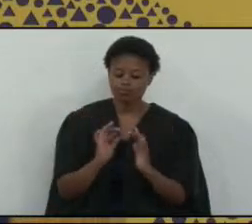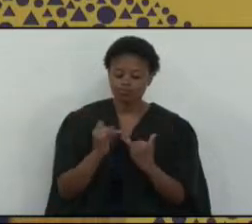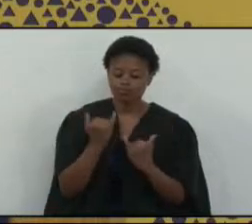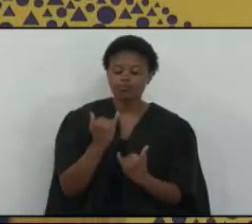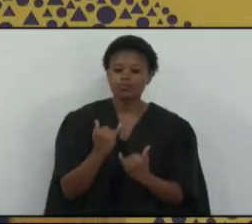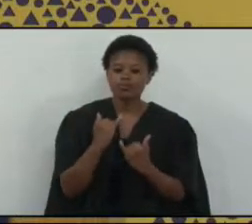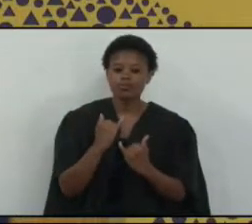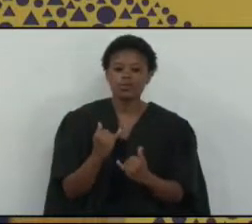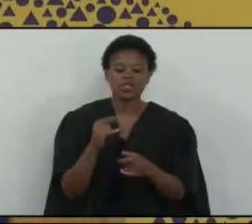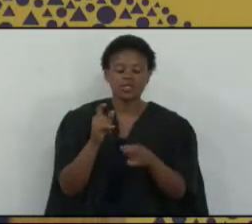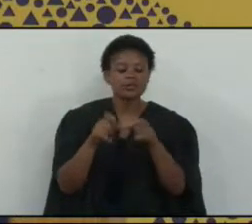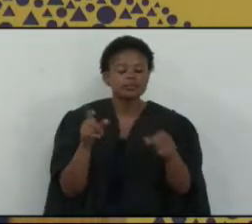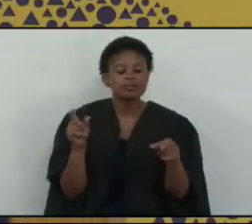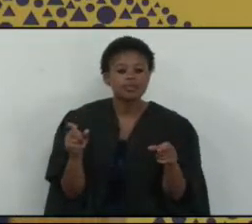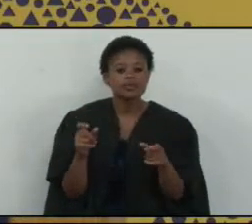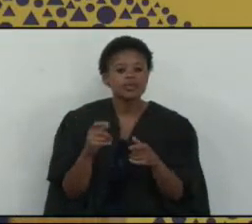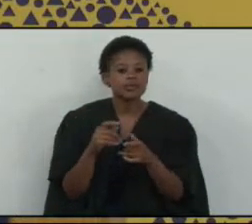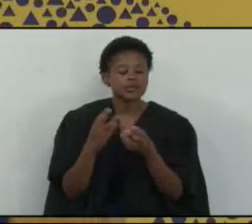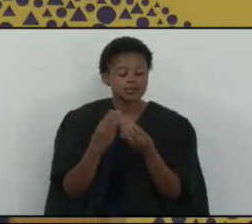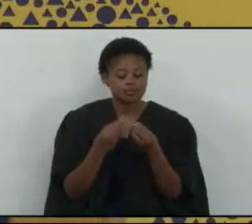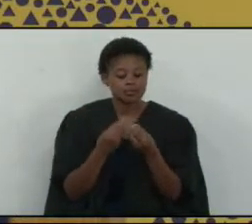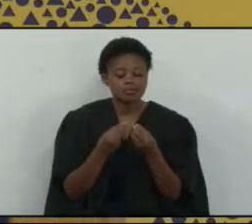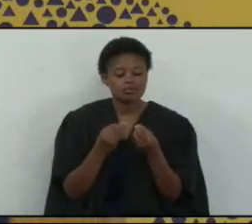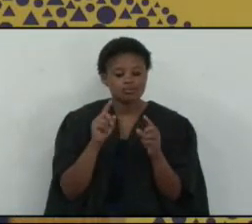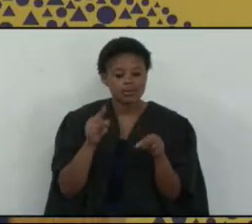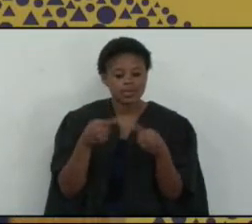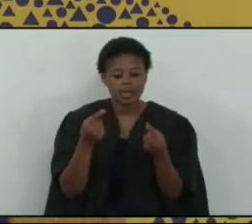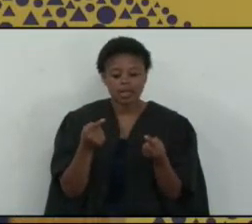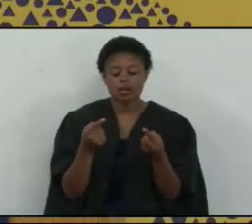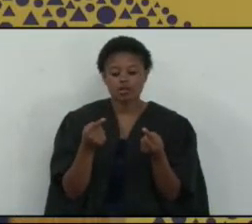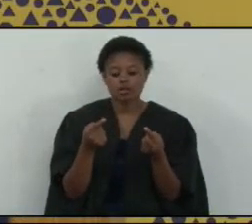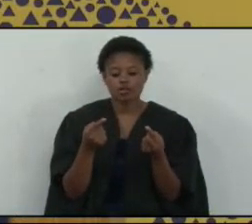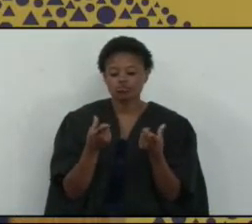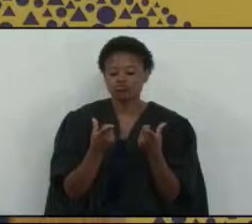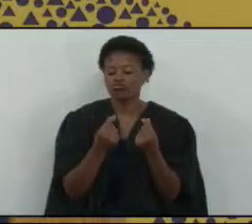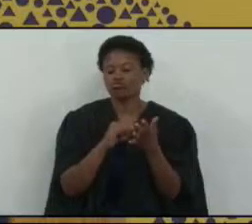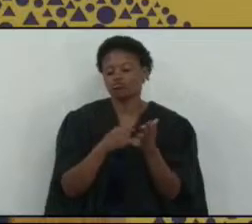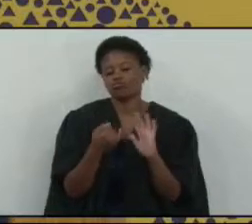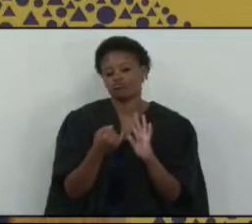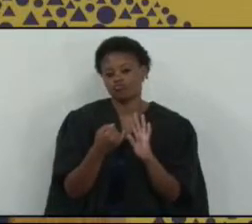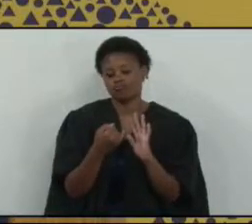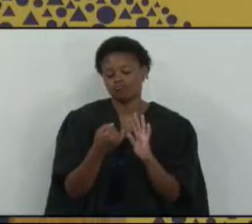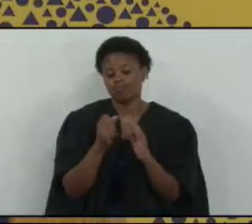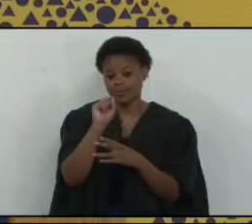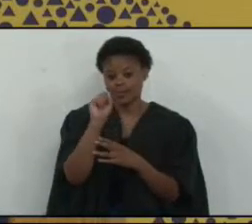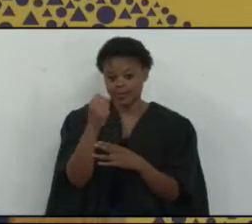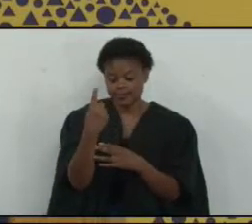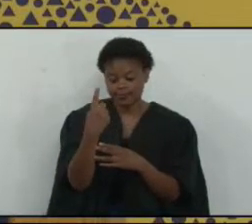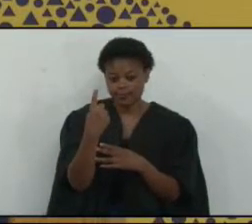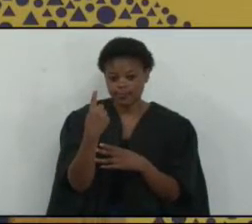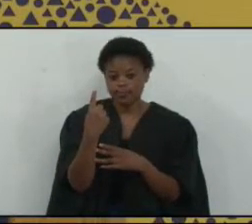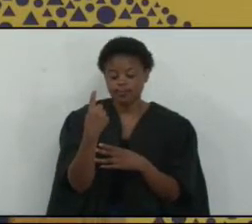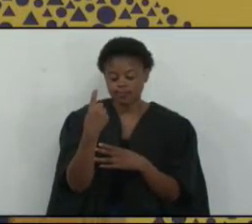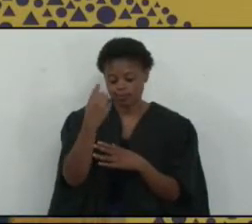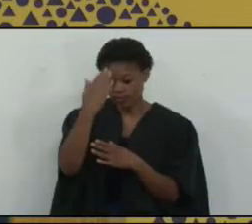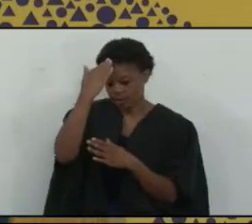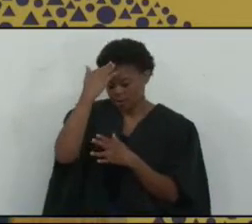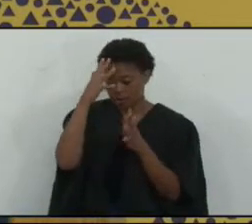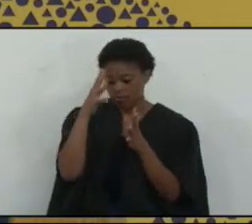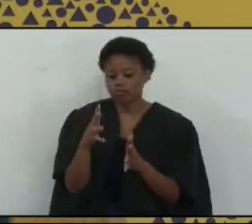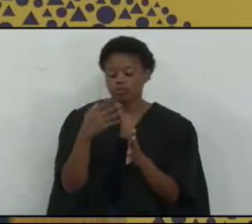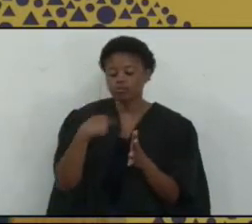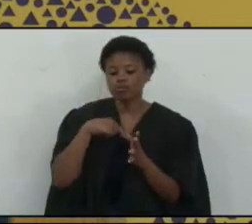person, something we cannot take for granted anymore. First and foremost, to the graduates who